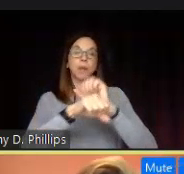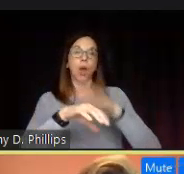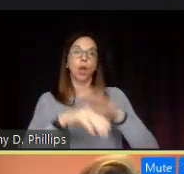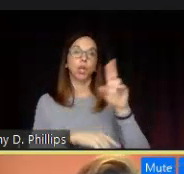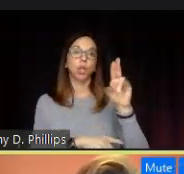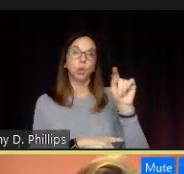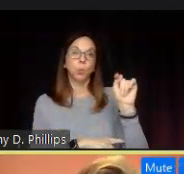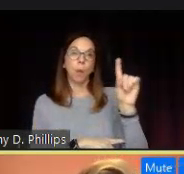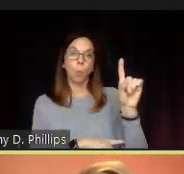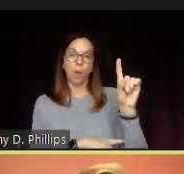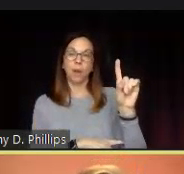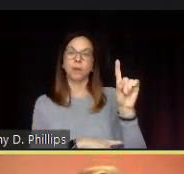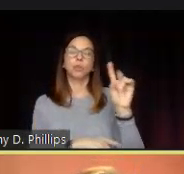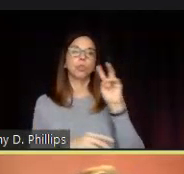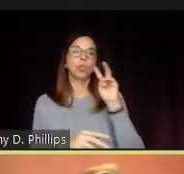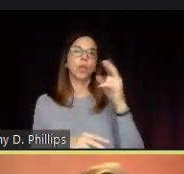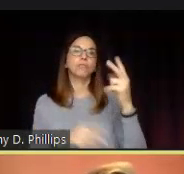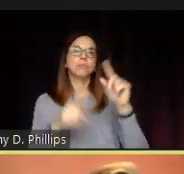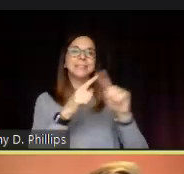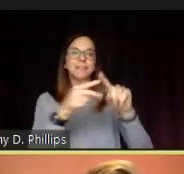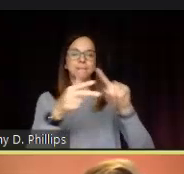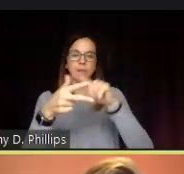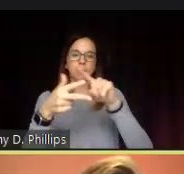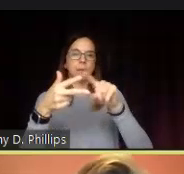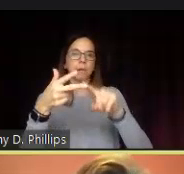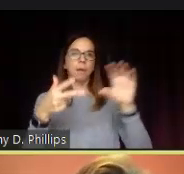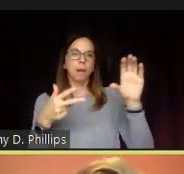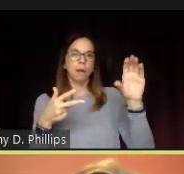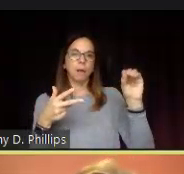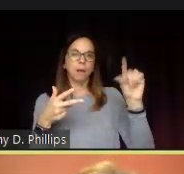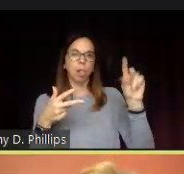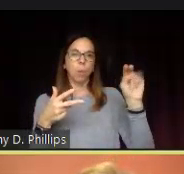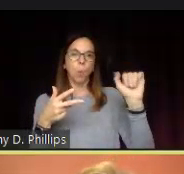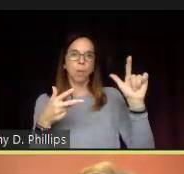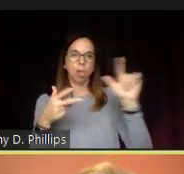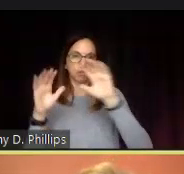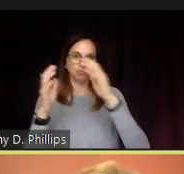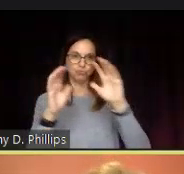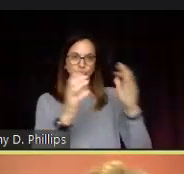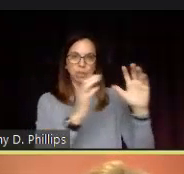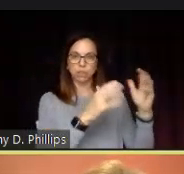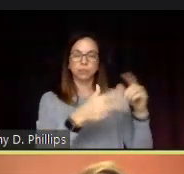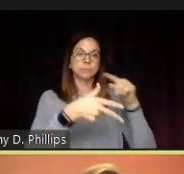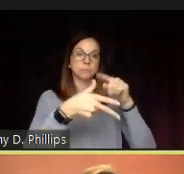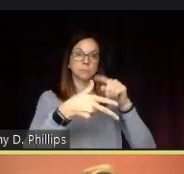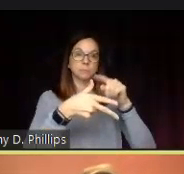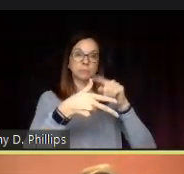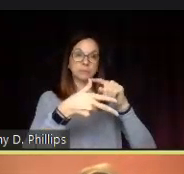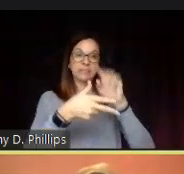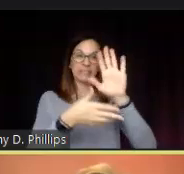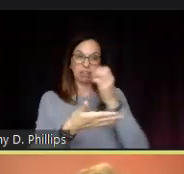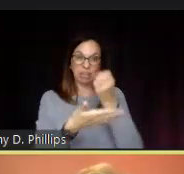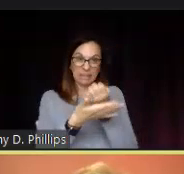We're looking at the 3 different colonial regions. Last time we focused on their economies and